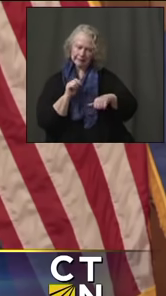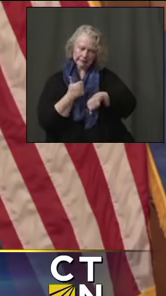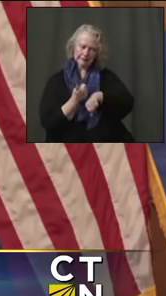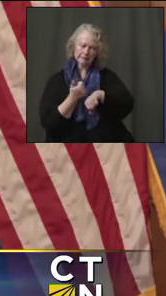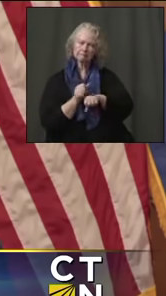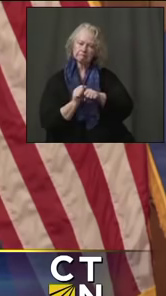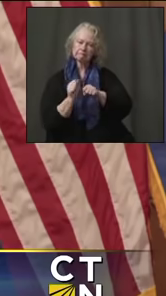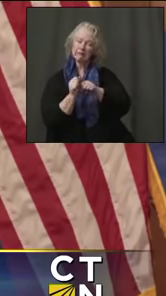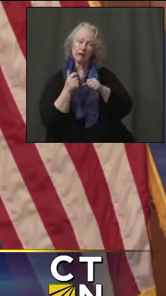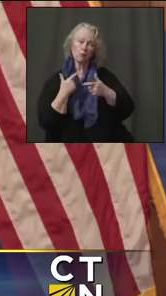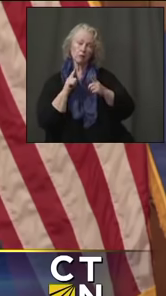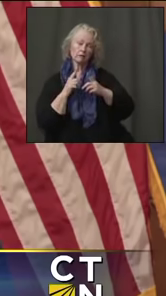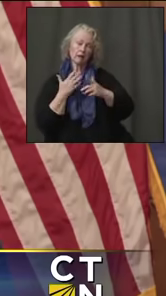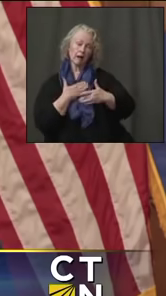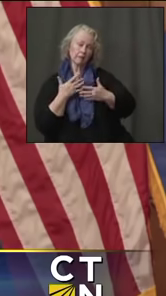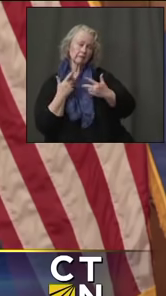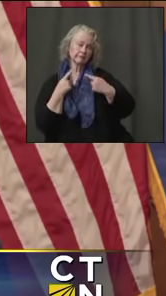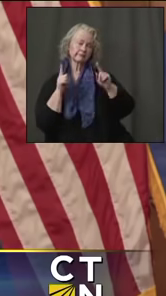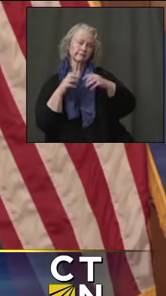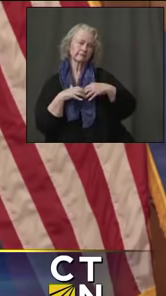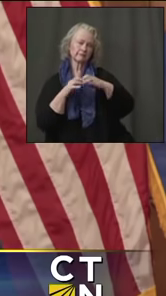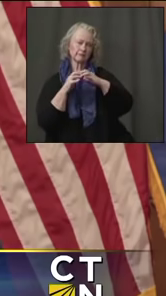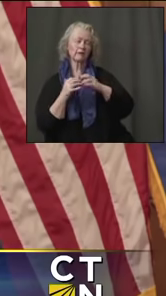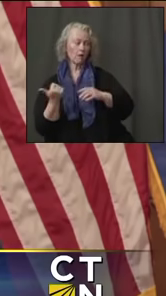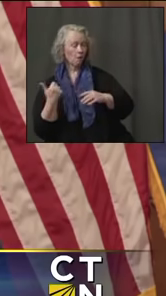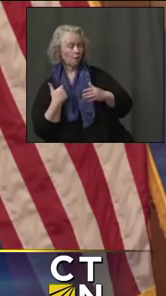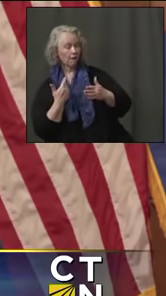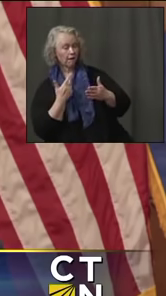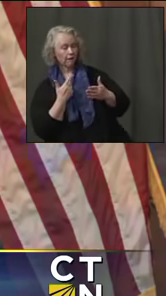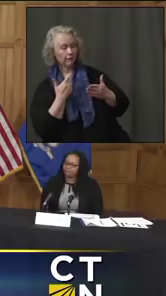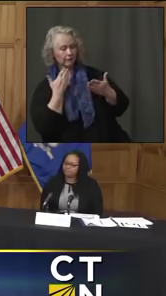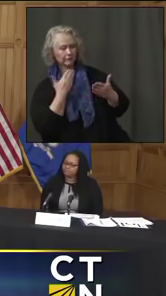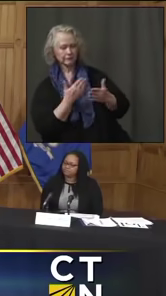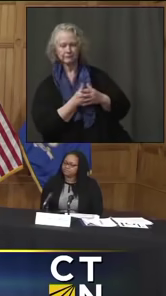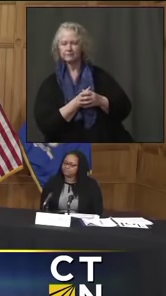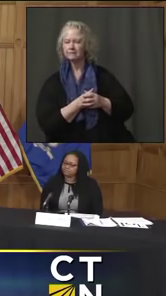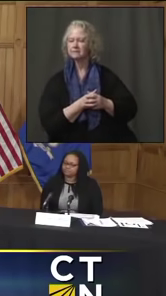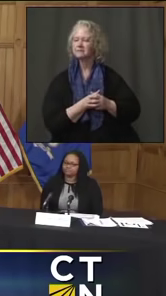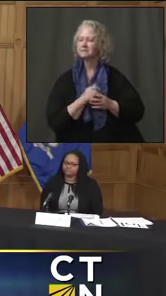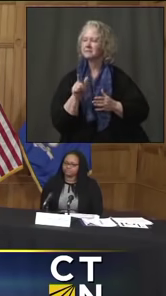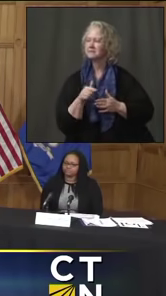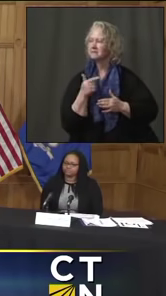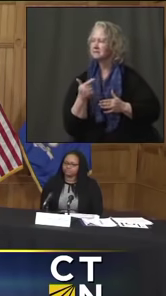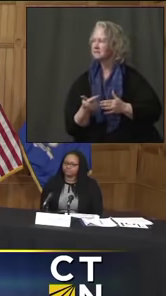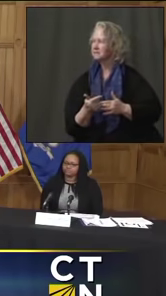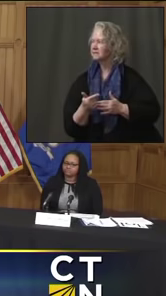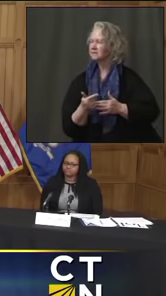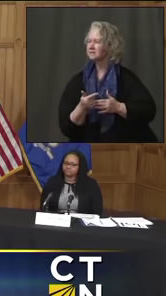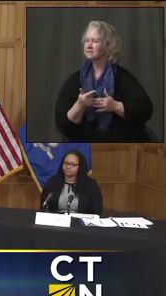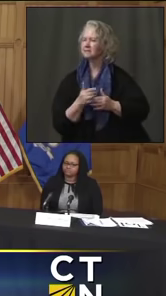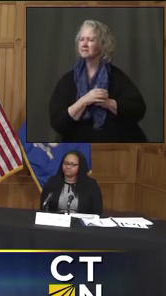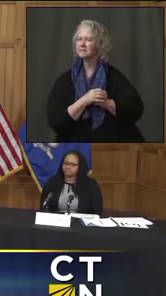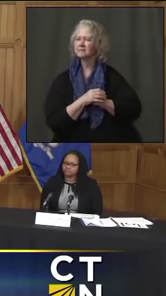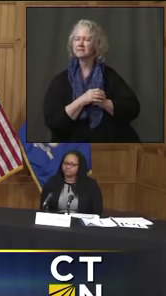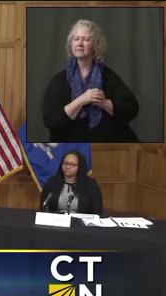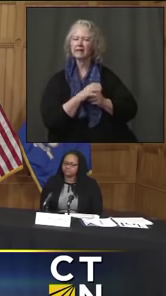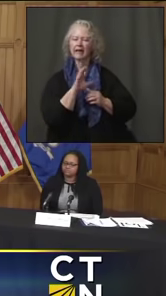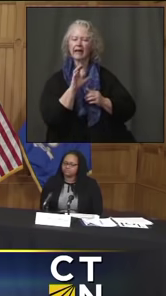and we're happy that it's up and going. I appreciate. We'll move along next to Hearst, Connecticut Media.